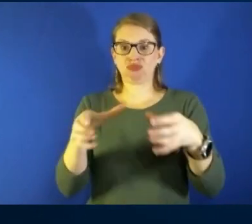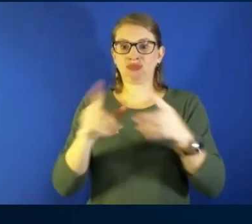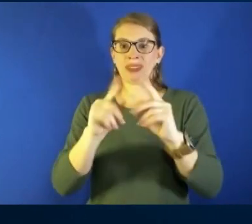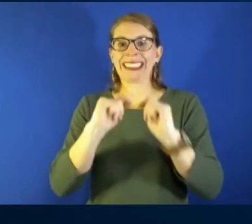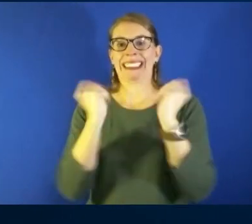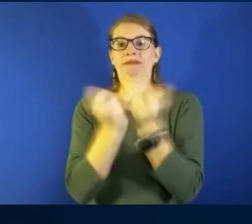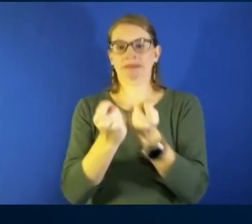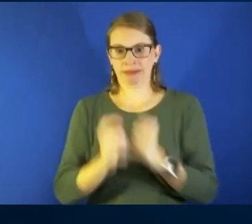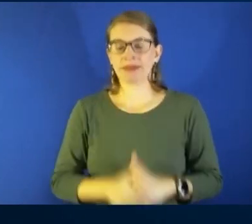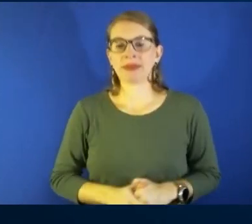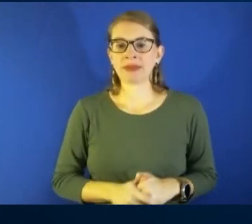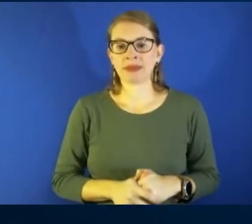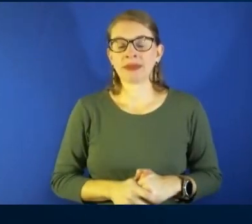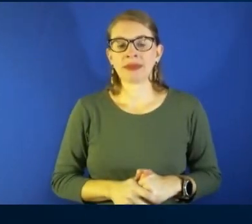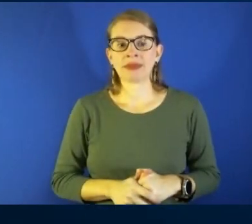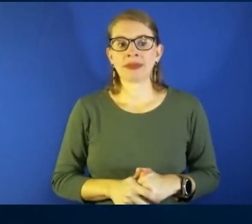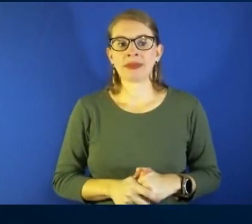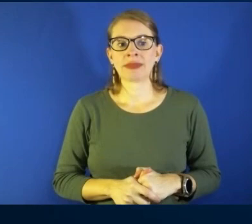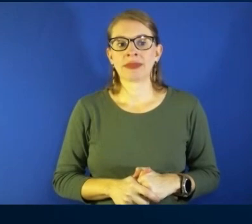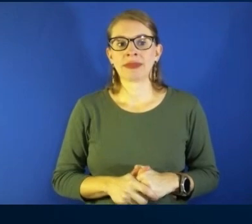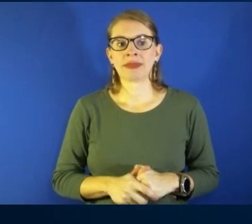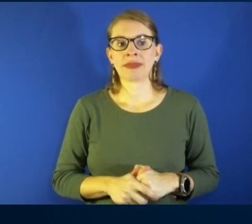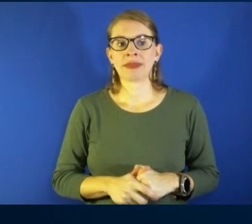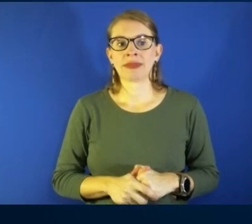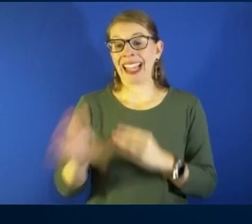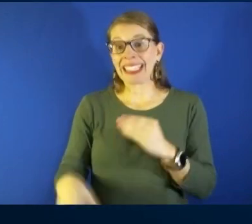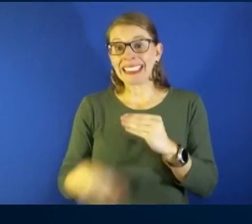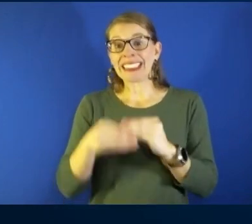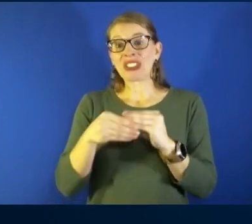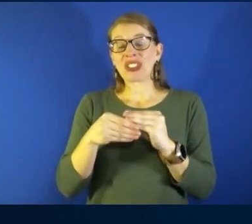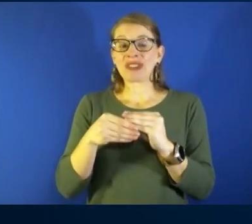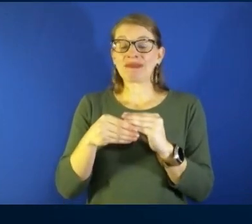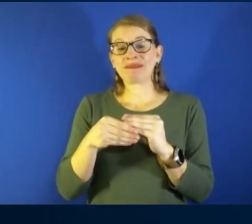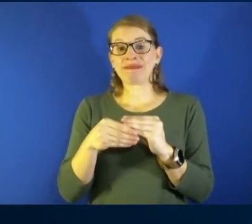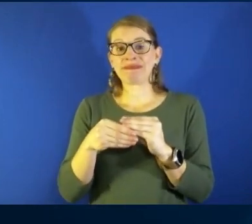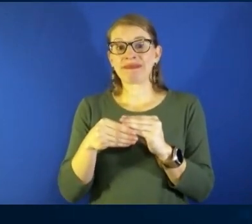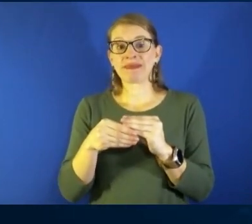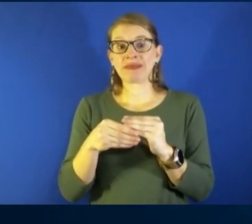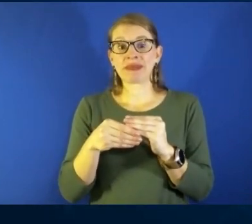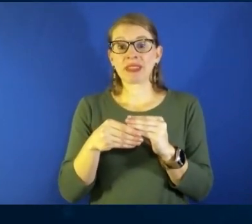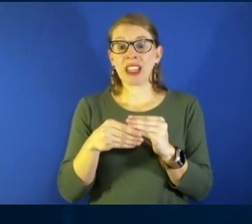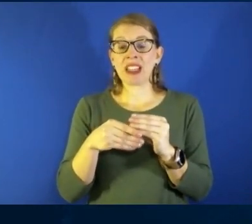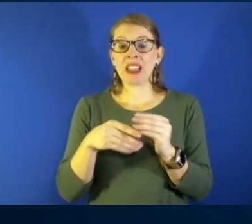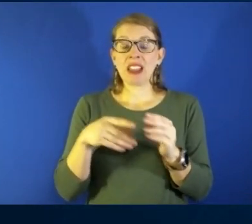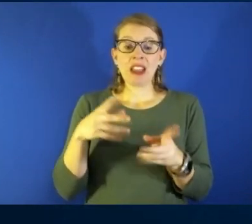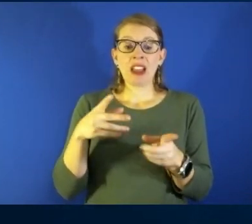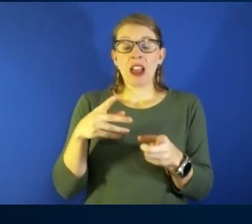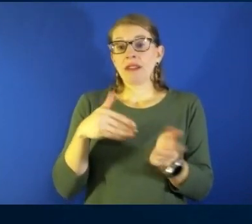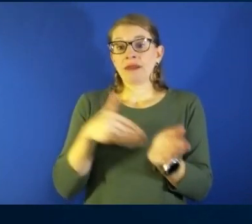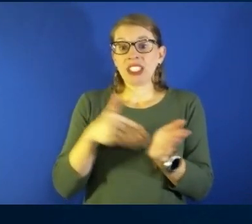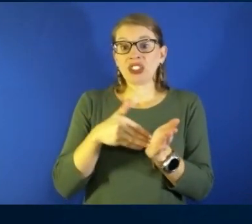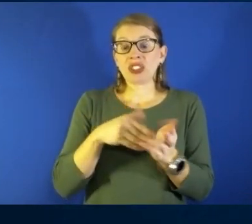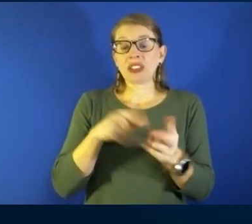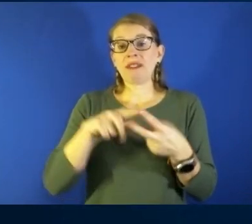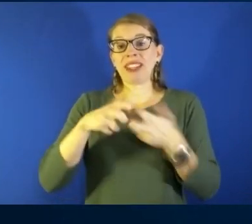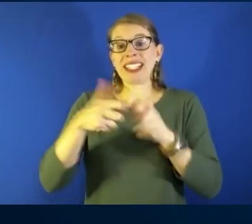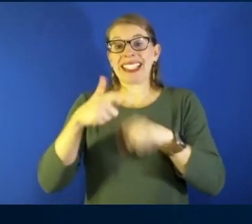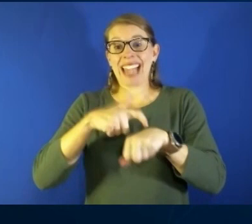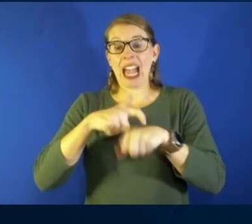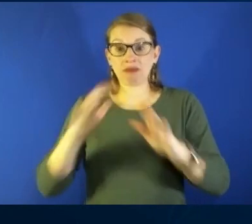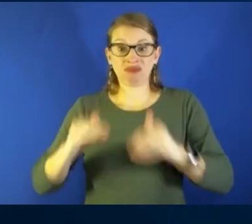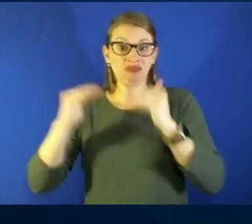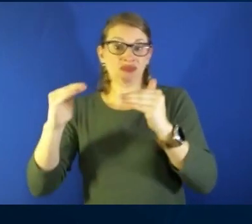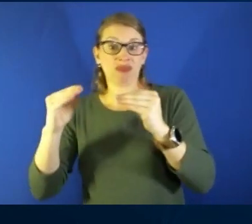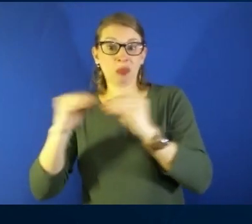it is additional, it is additional physician and physicist time above and beyond what you normally have. We have to have